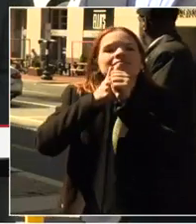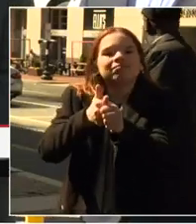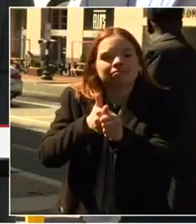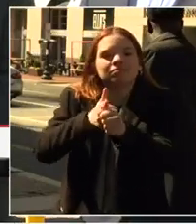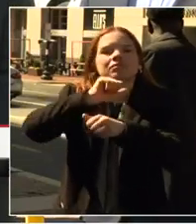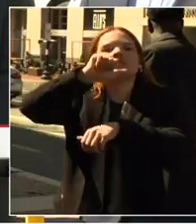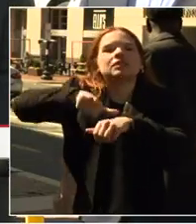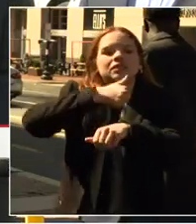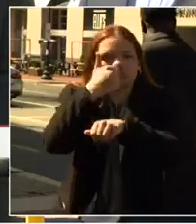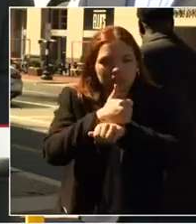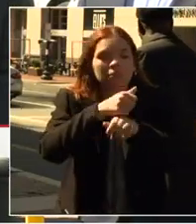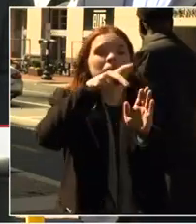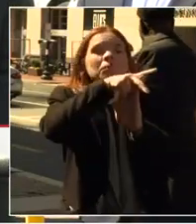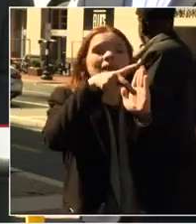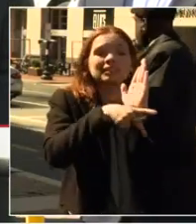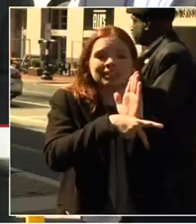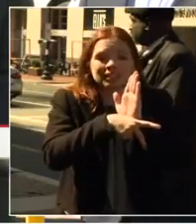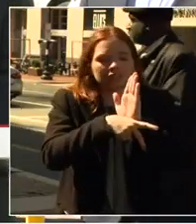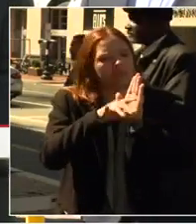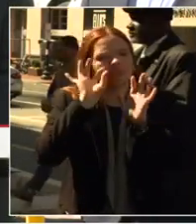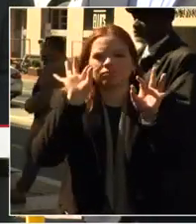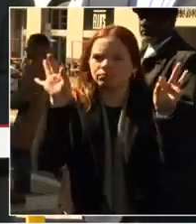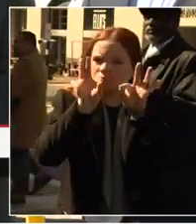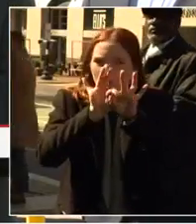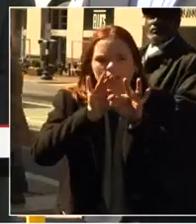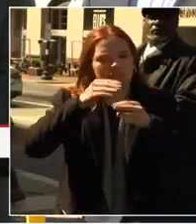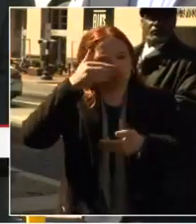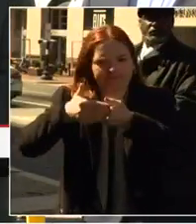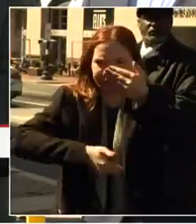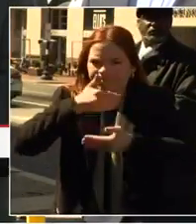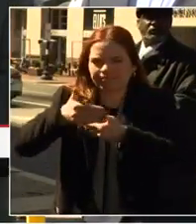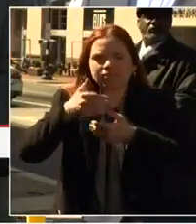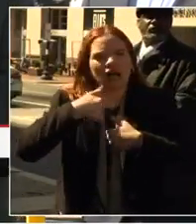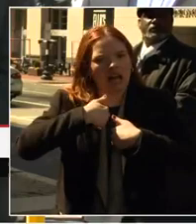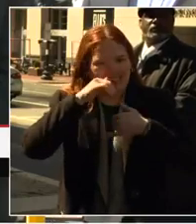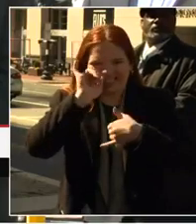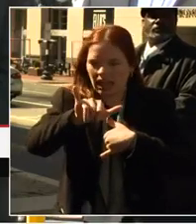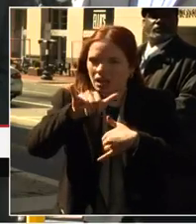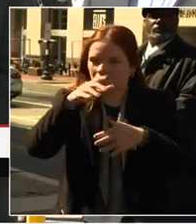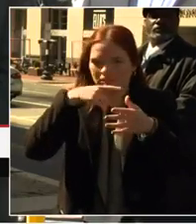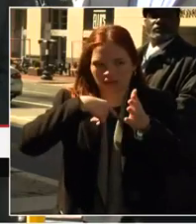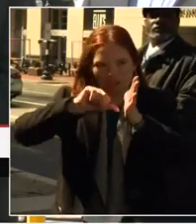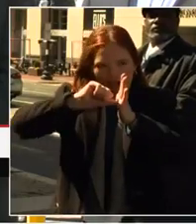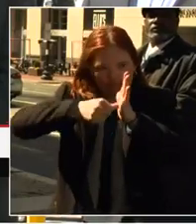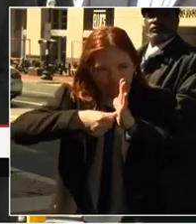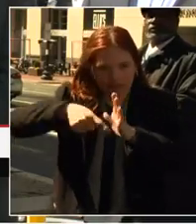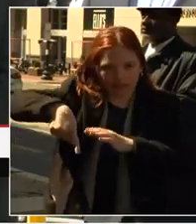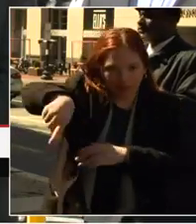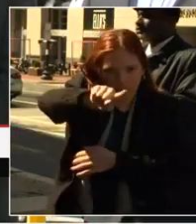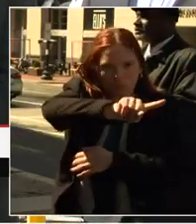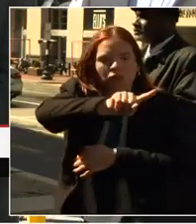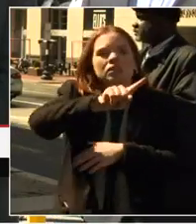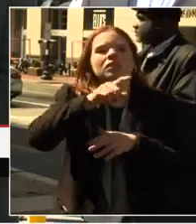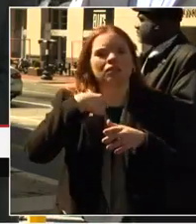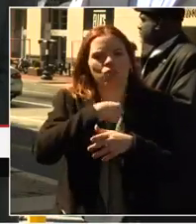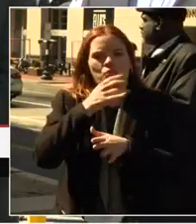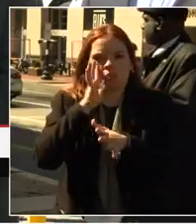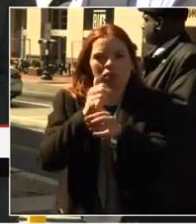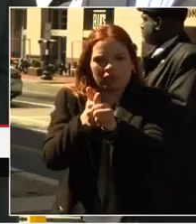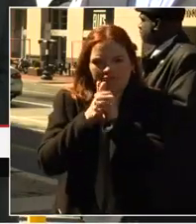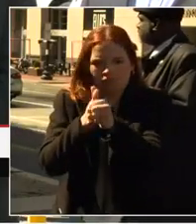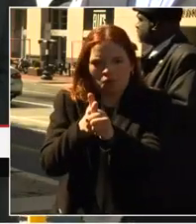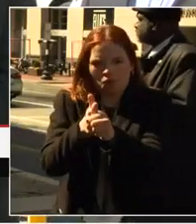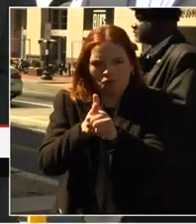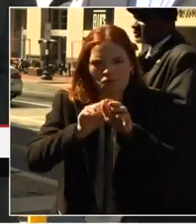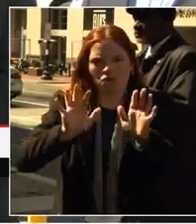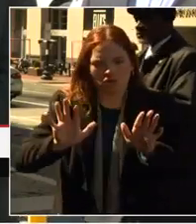and procedures. I've made it clear that my expectation is that all staff will cooperate fully with this